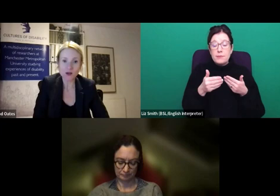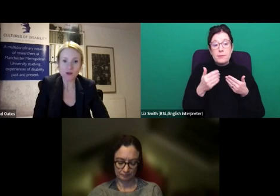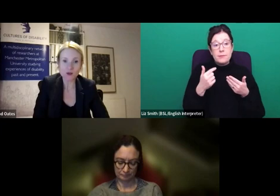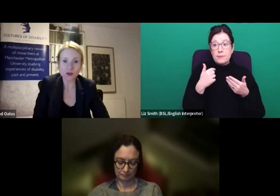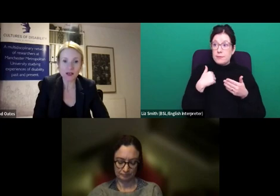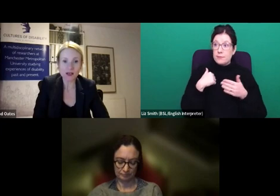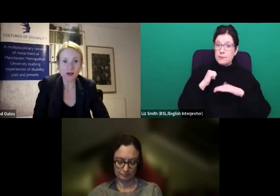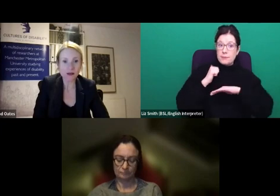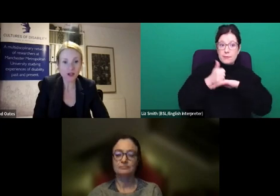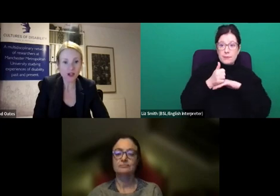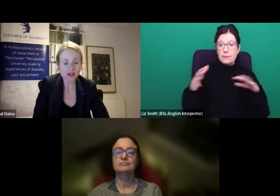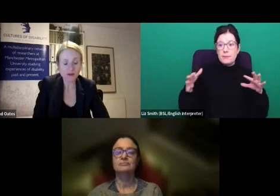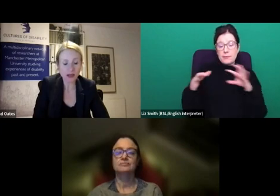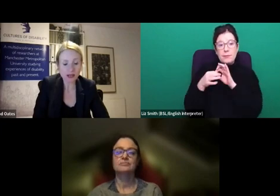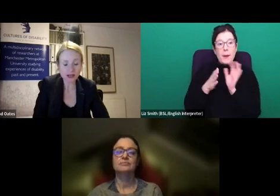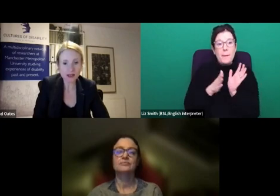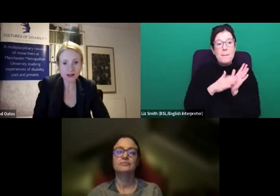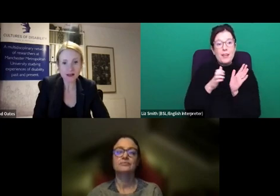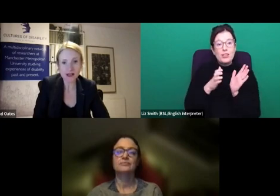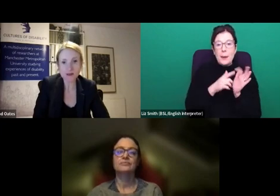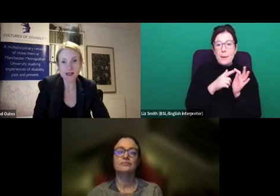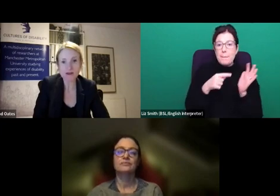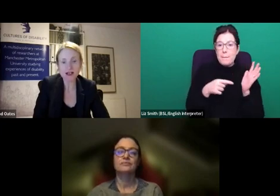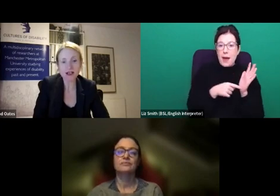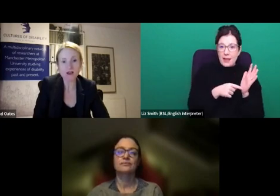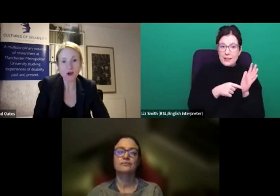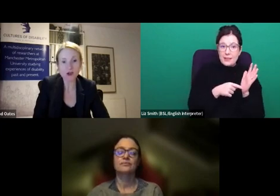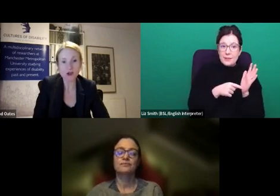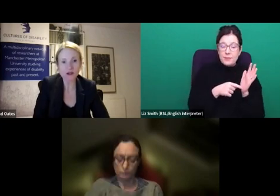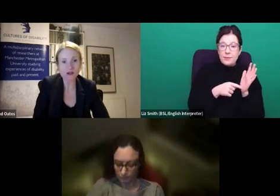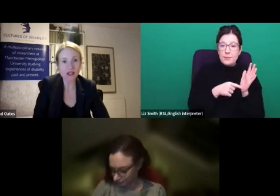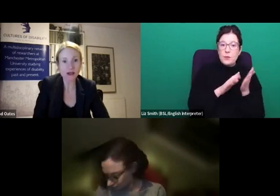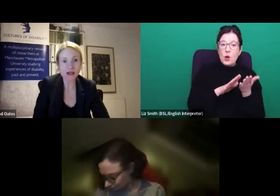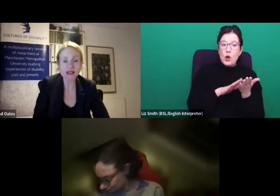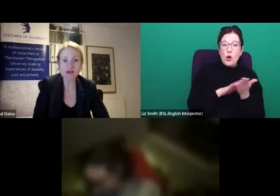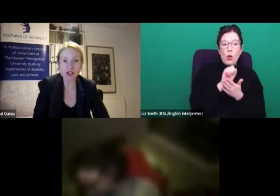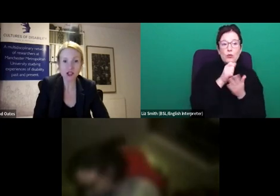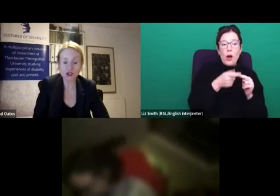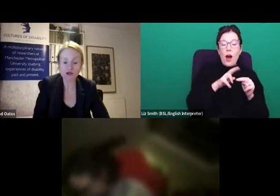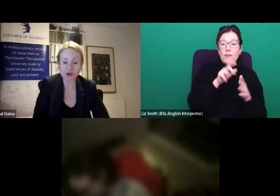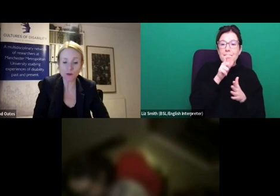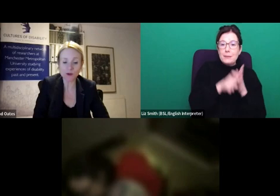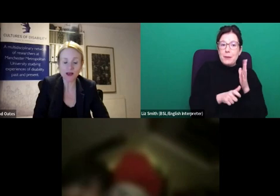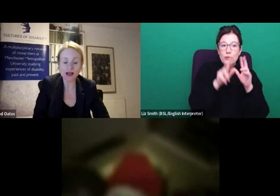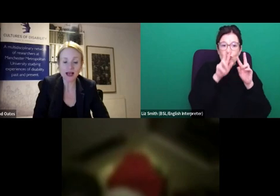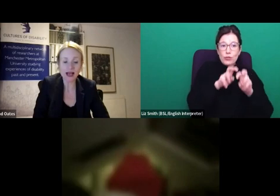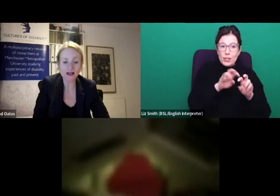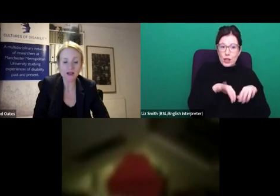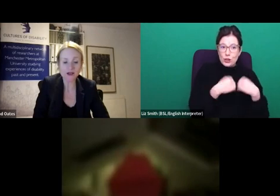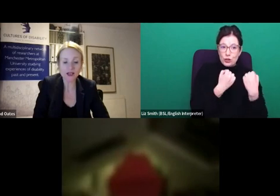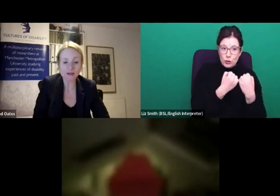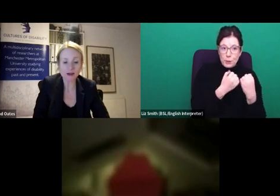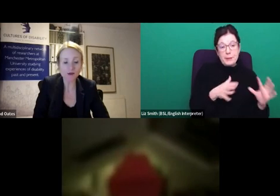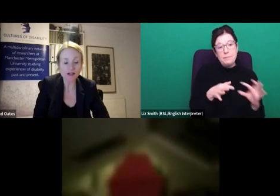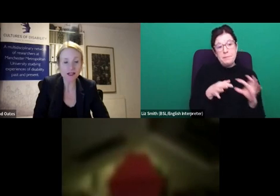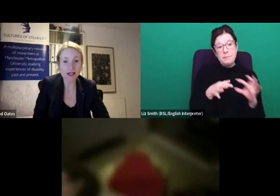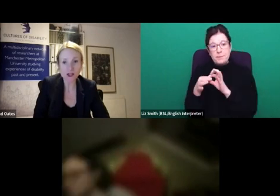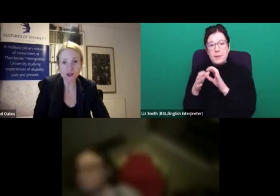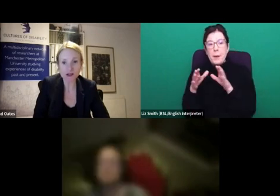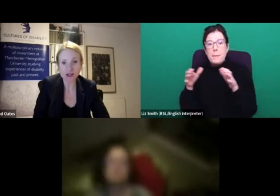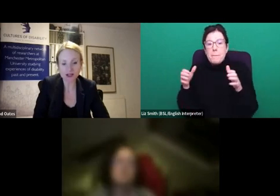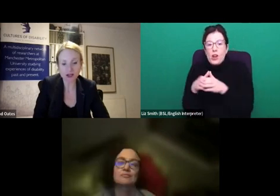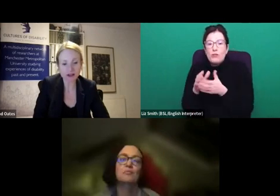venture between Manchester Met, specifically the Cultures of Disability Research Group, and the